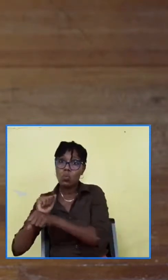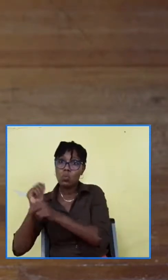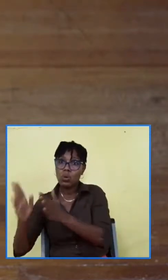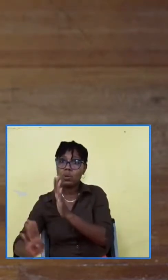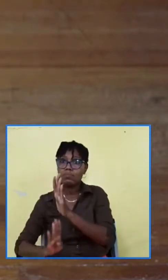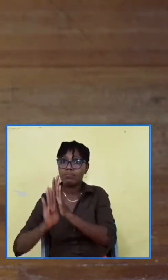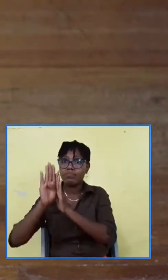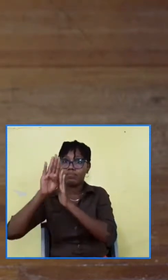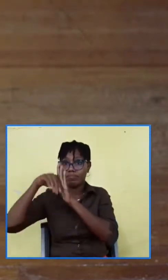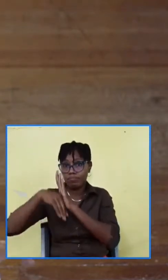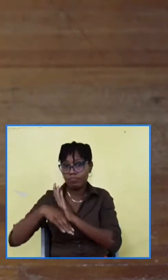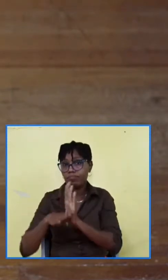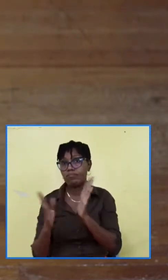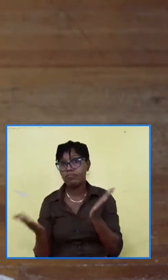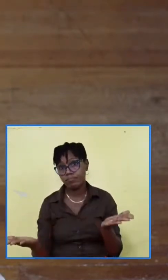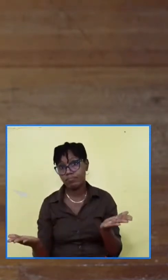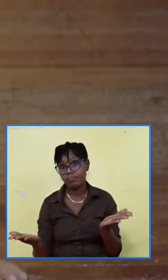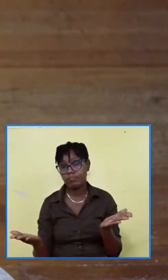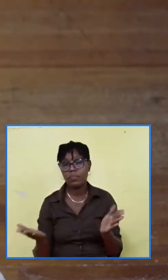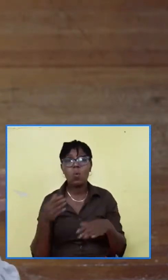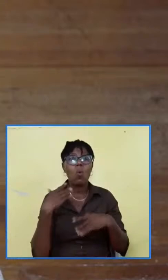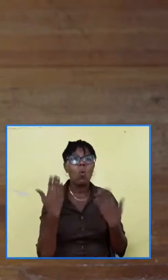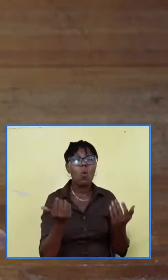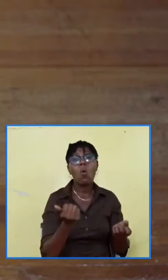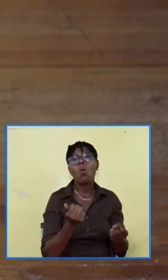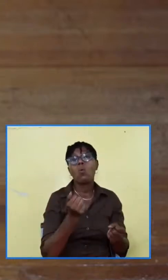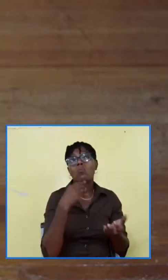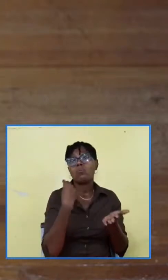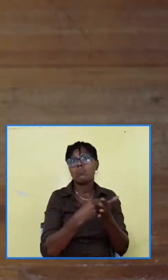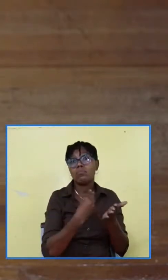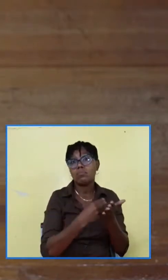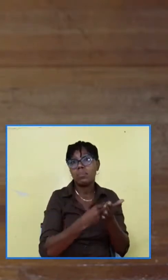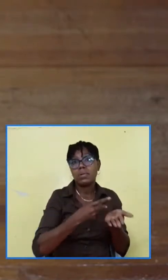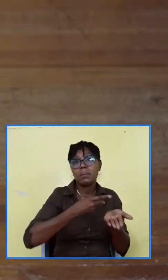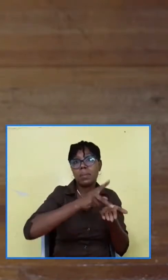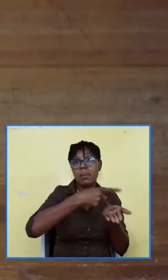for wages up or down. Delta meaning change in, year over year.